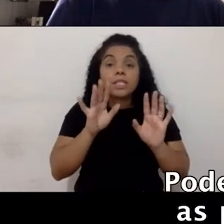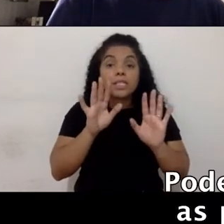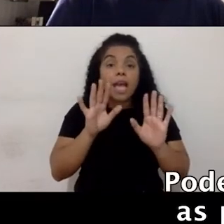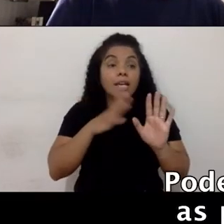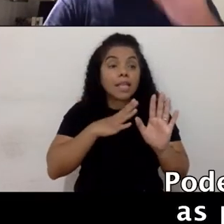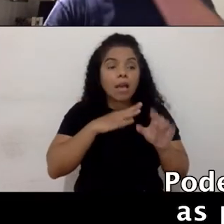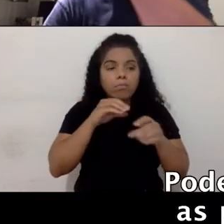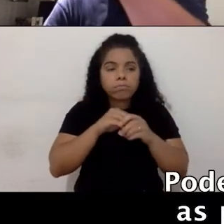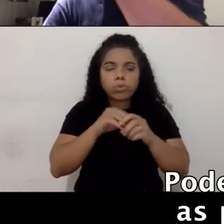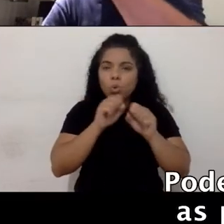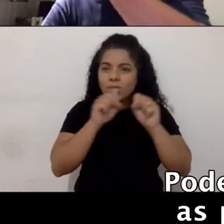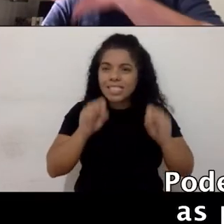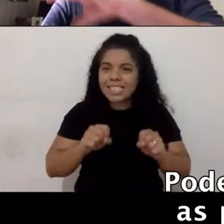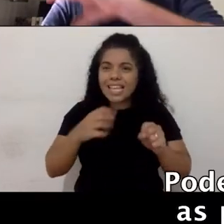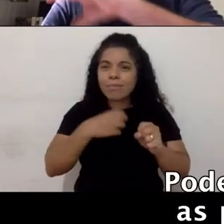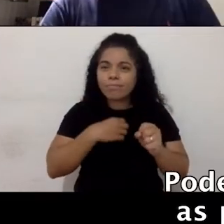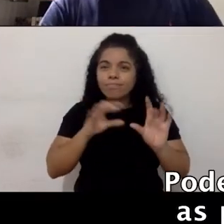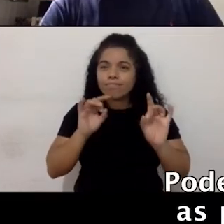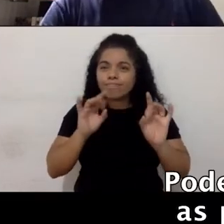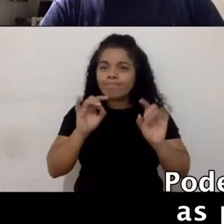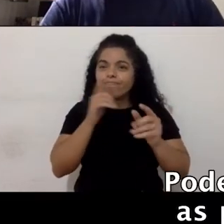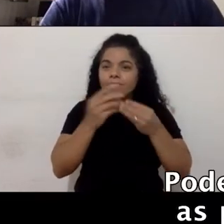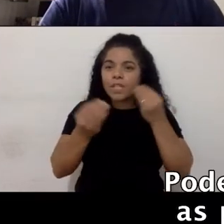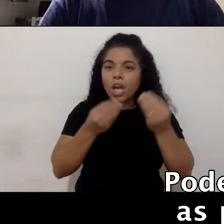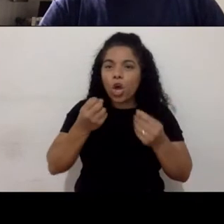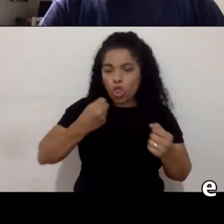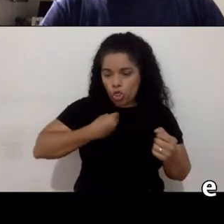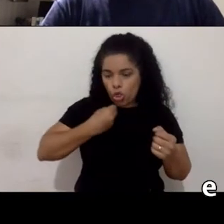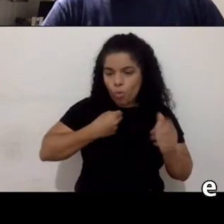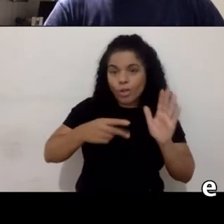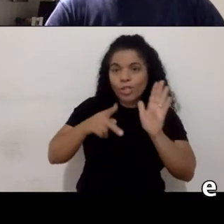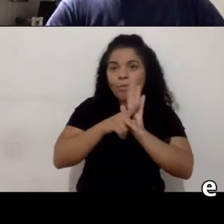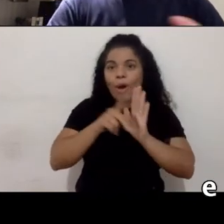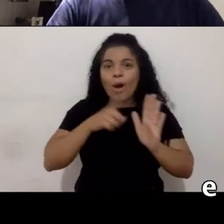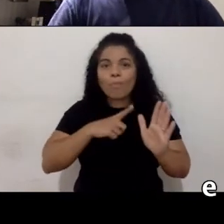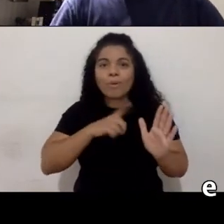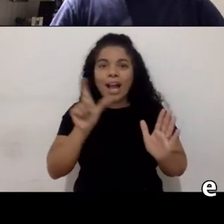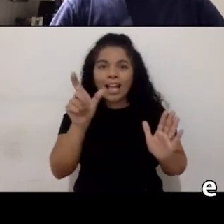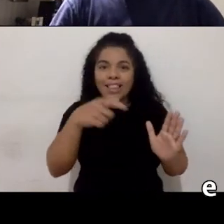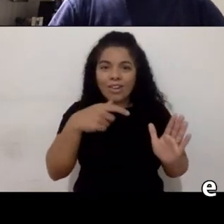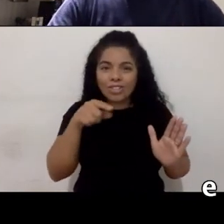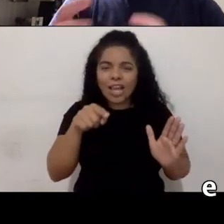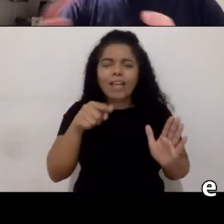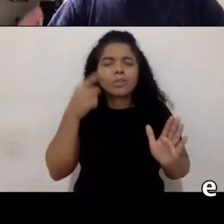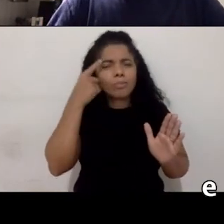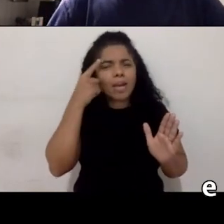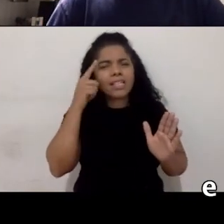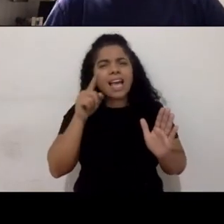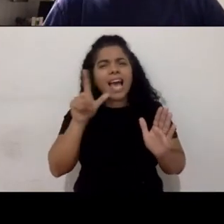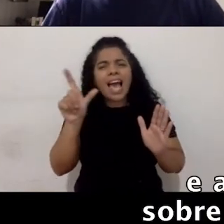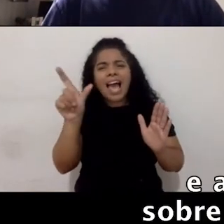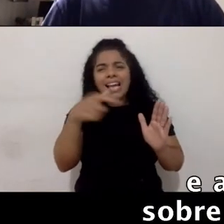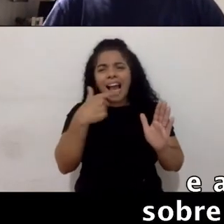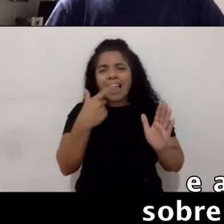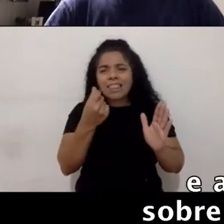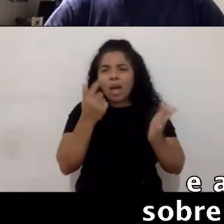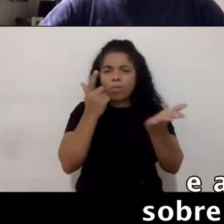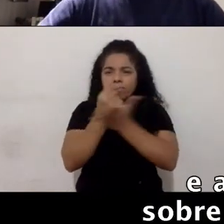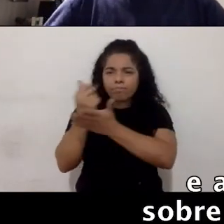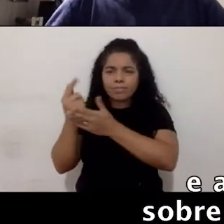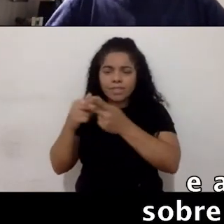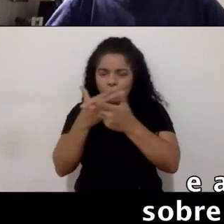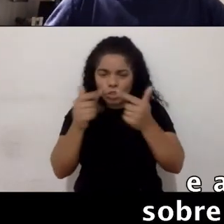you can look at your infrastructure and say, which parts of our system are handling those? And we can put those into a stack or a couple of stacks, and we can